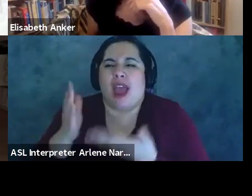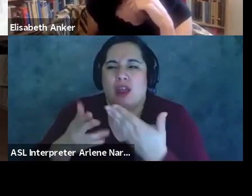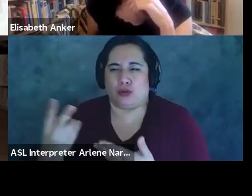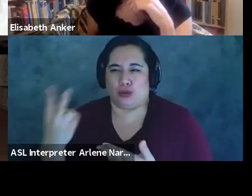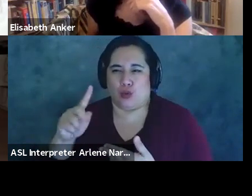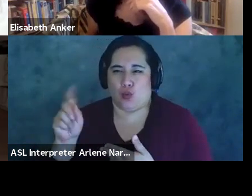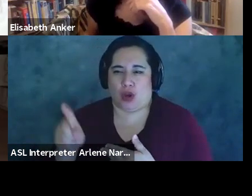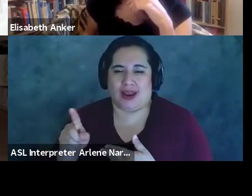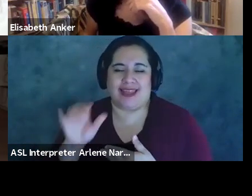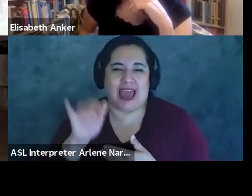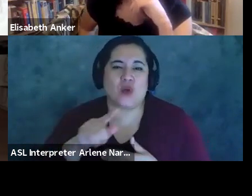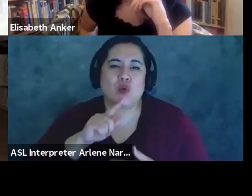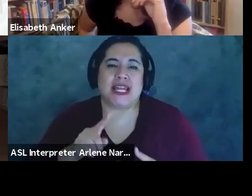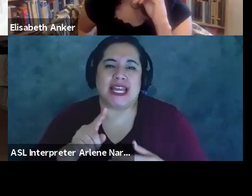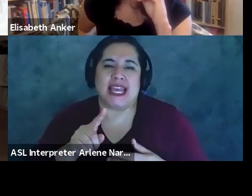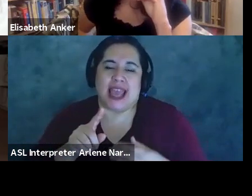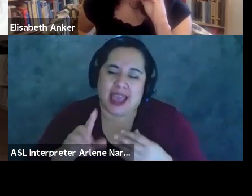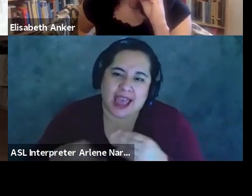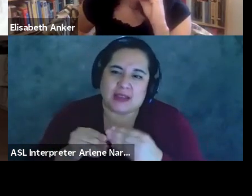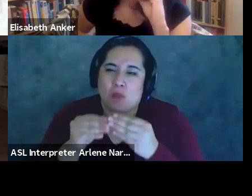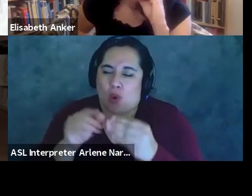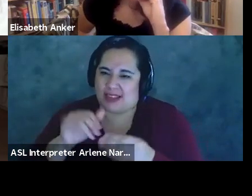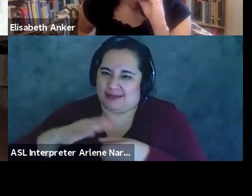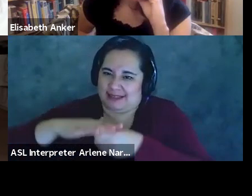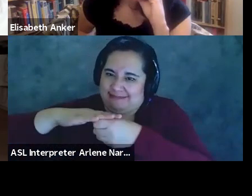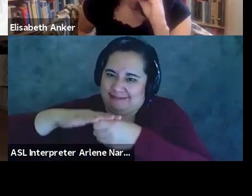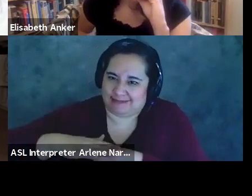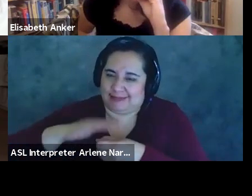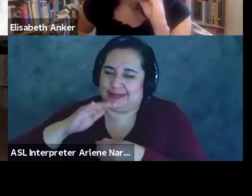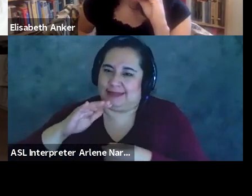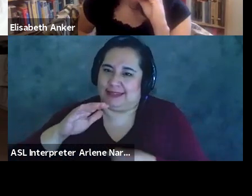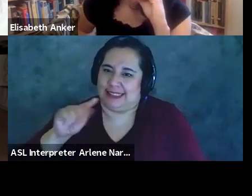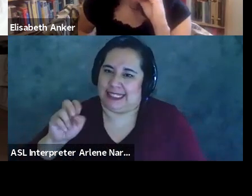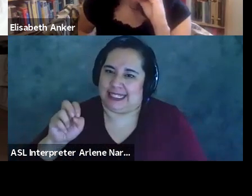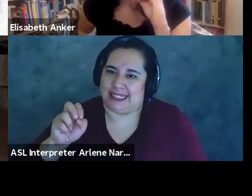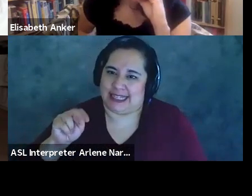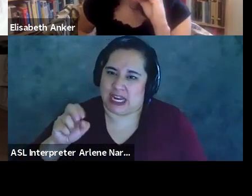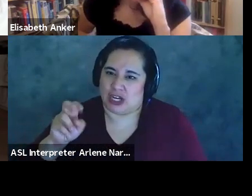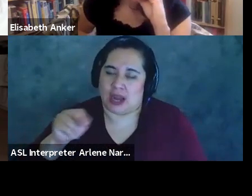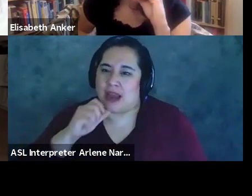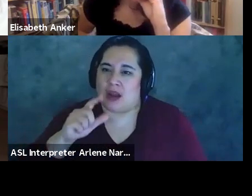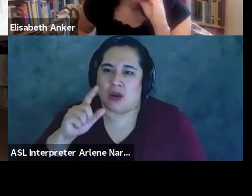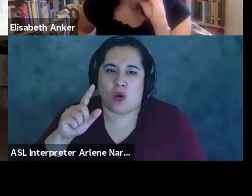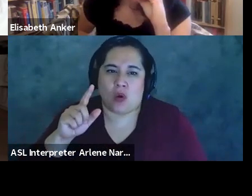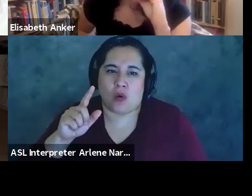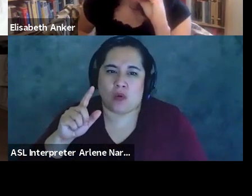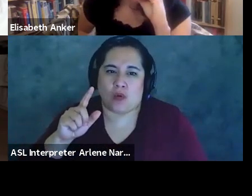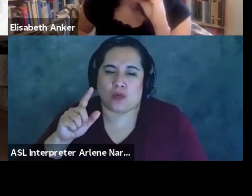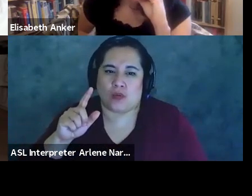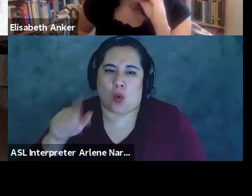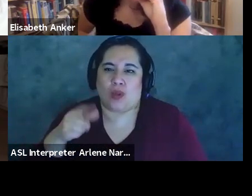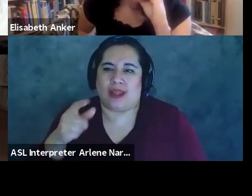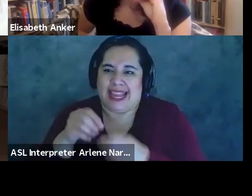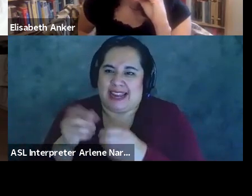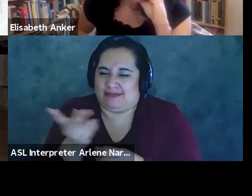that extends this tension that is not just a tension between Brad and Achille, but a tension in